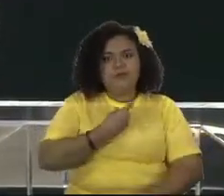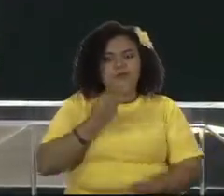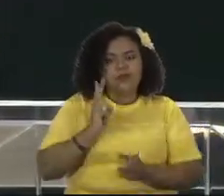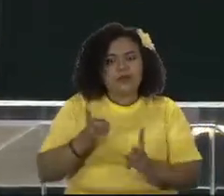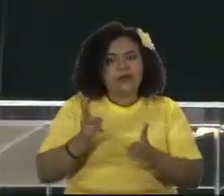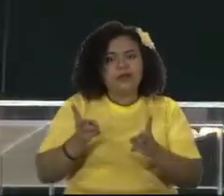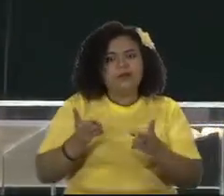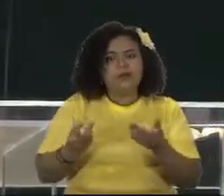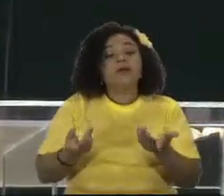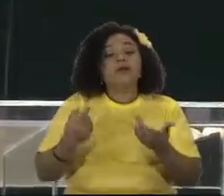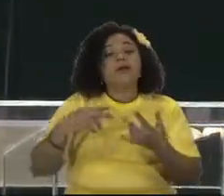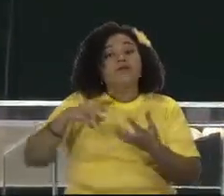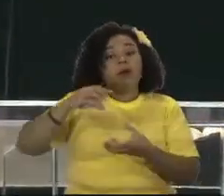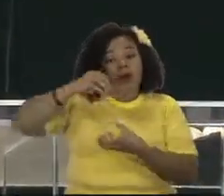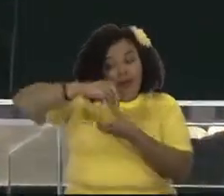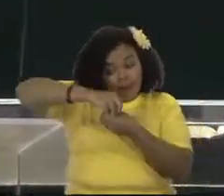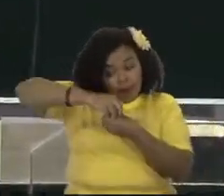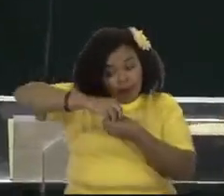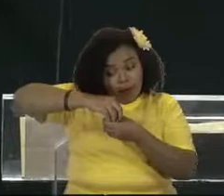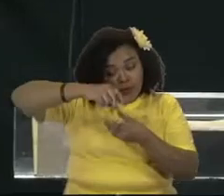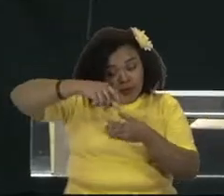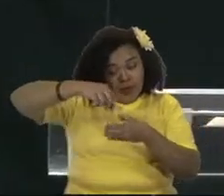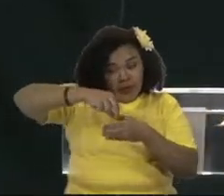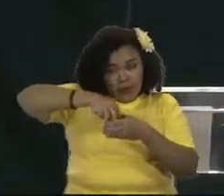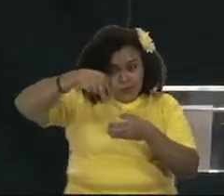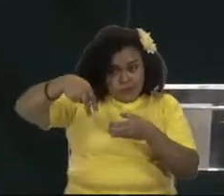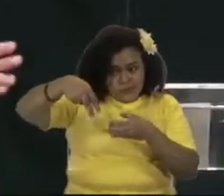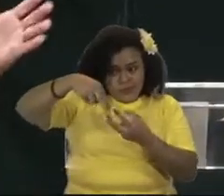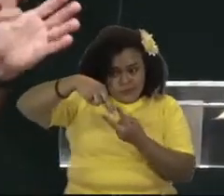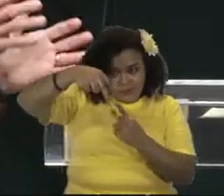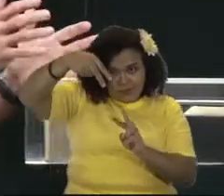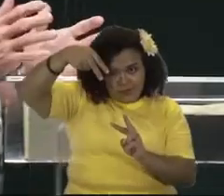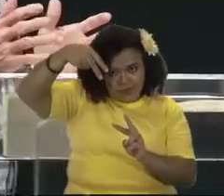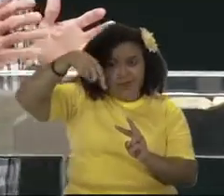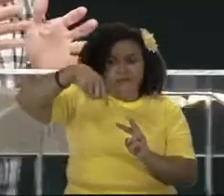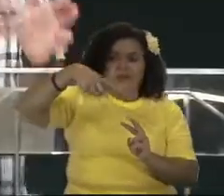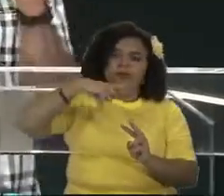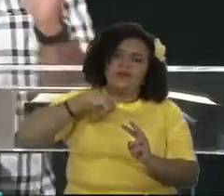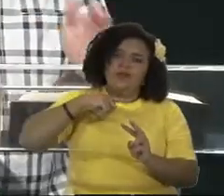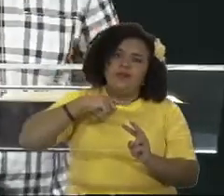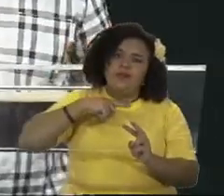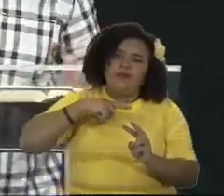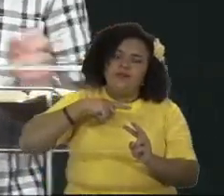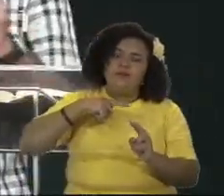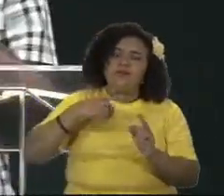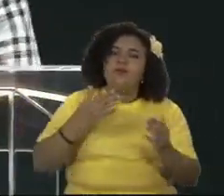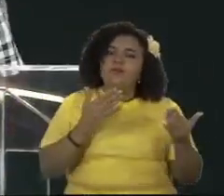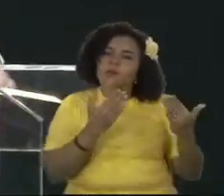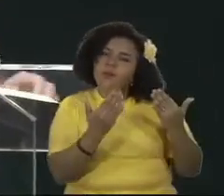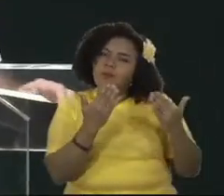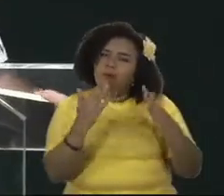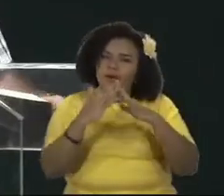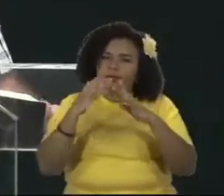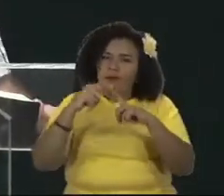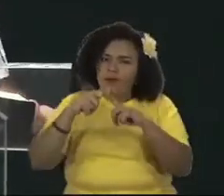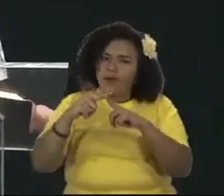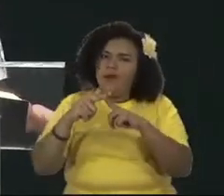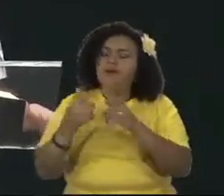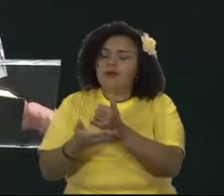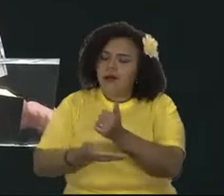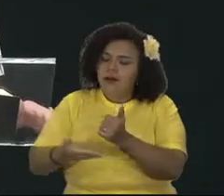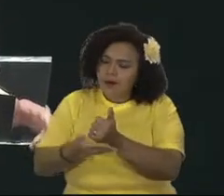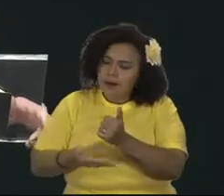And there is a letter that is sent throughout the DNA of each